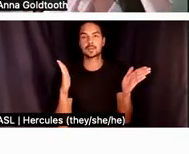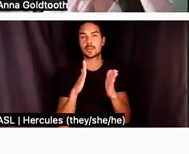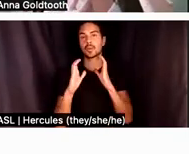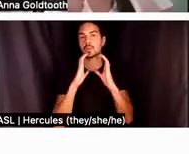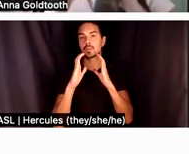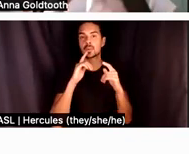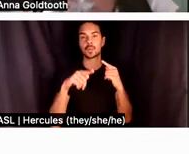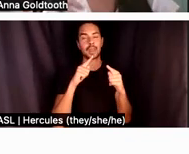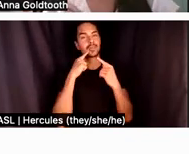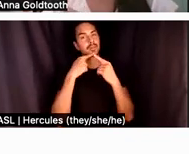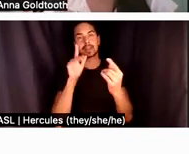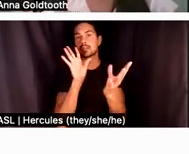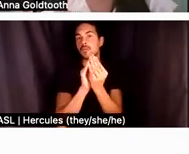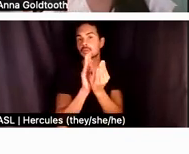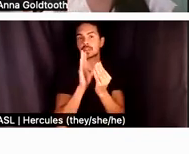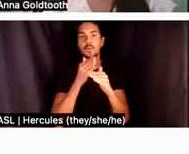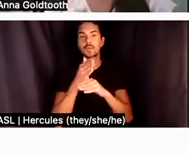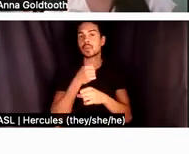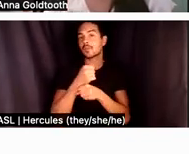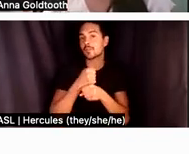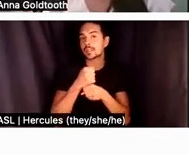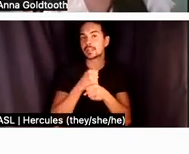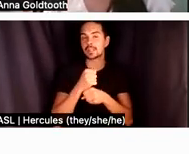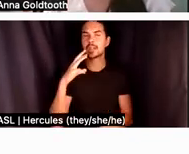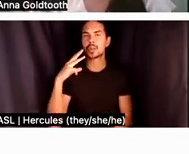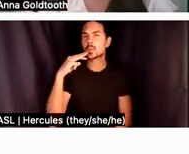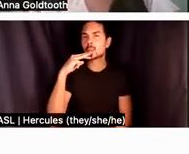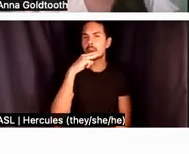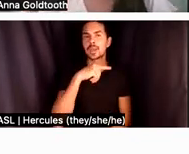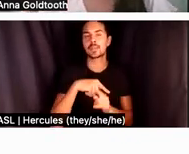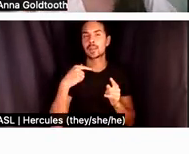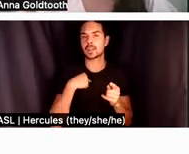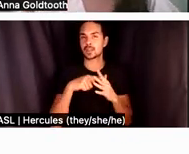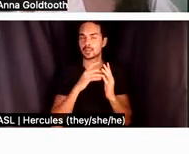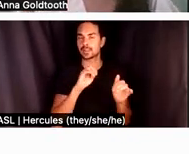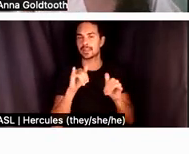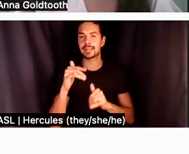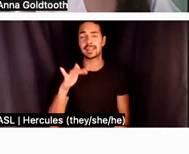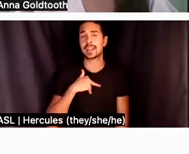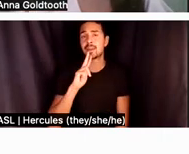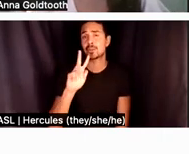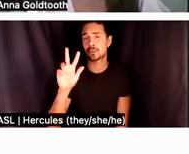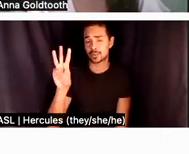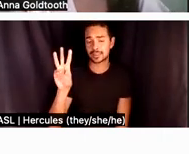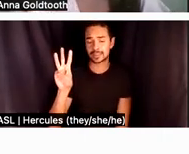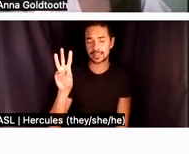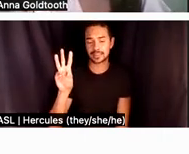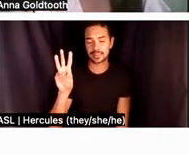a conference, like over coffee, like it's weird, but I've started to like be like, I'm 36 right